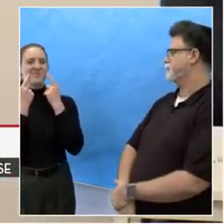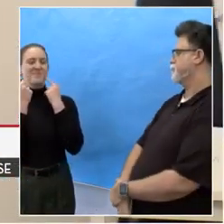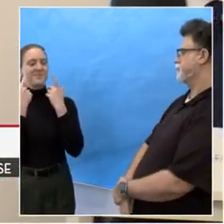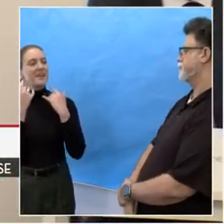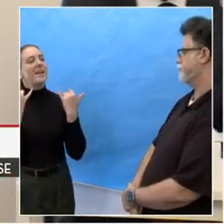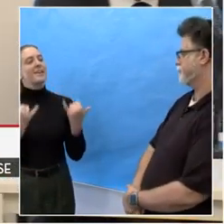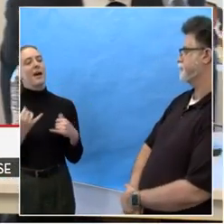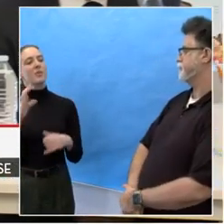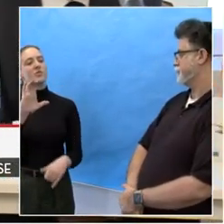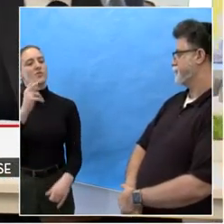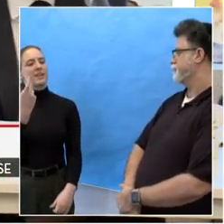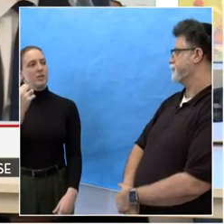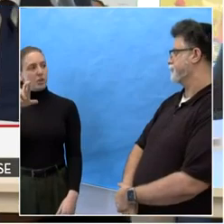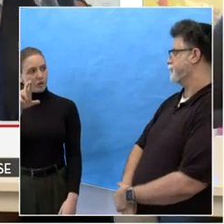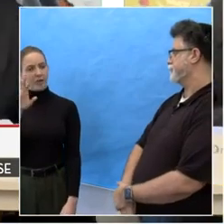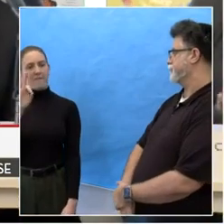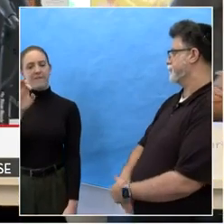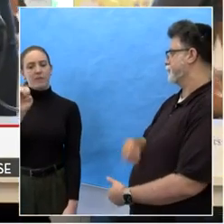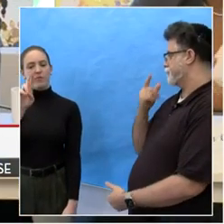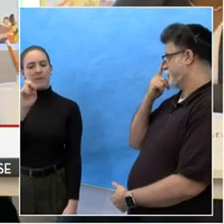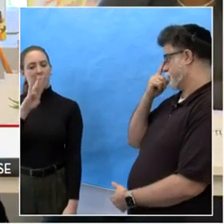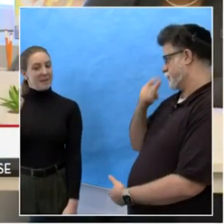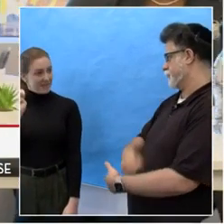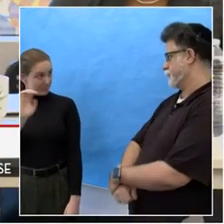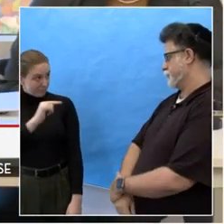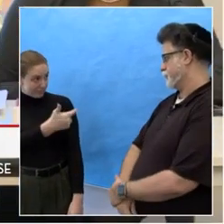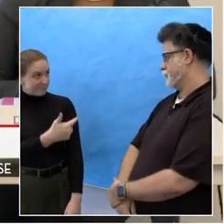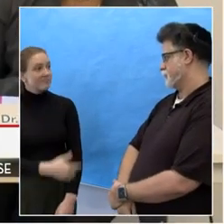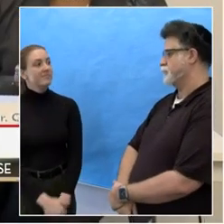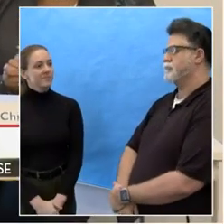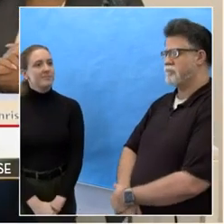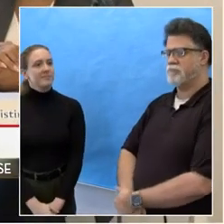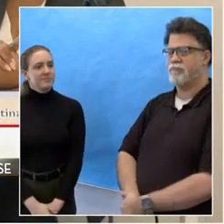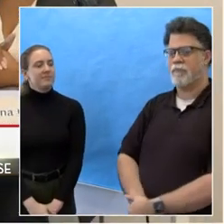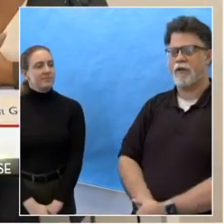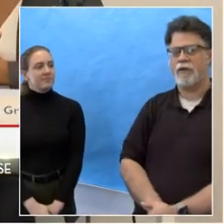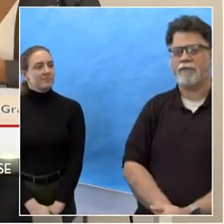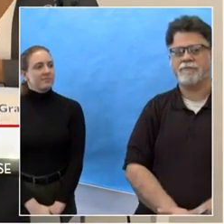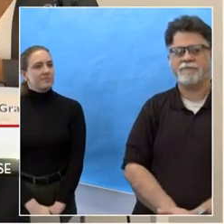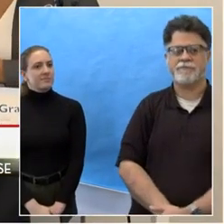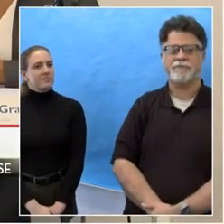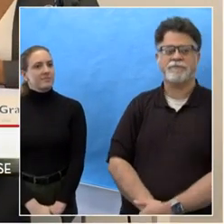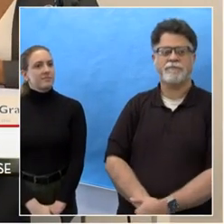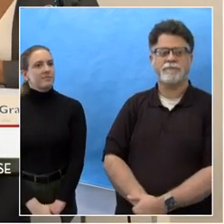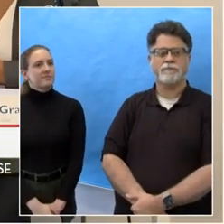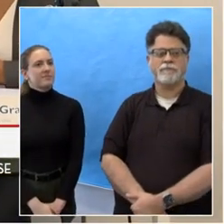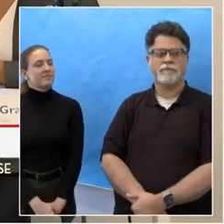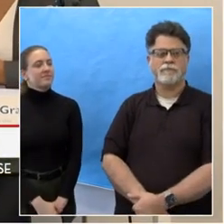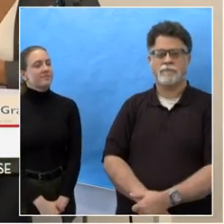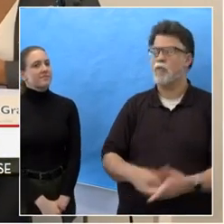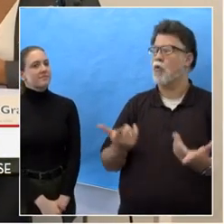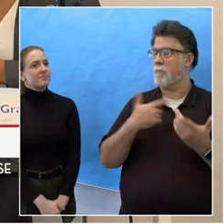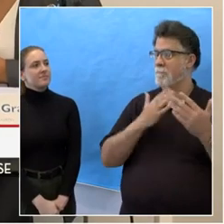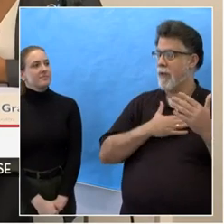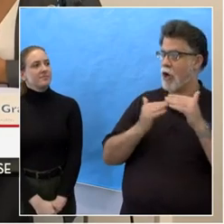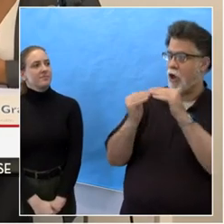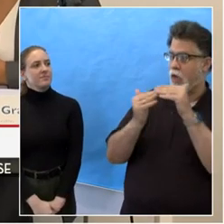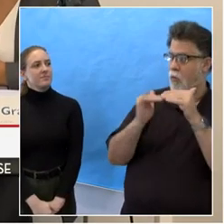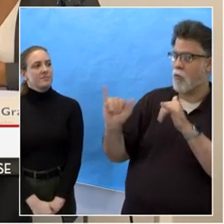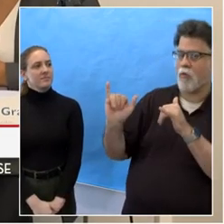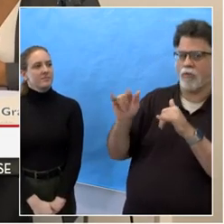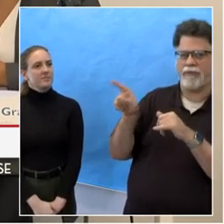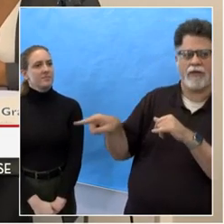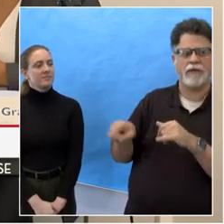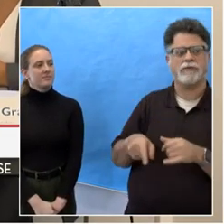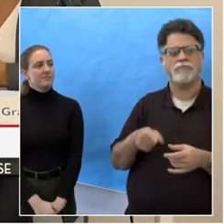it so well. I think that just draws me back to this alignment. So I hope it's true that 5 years from